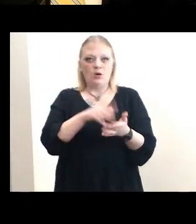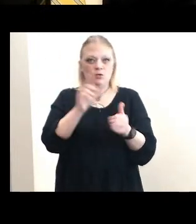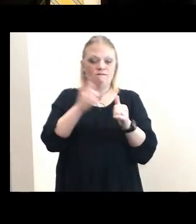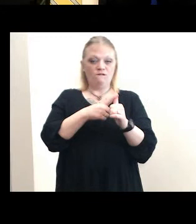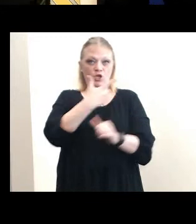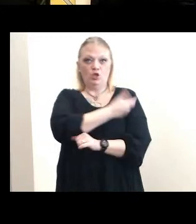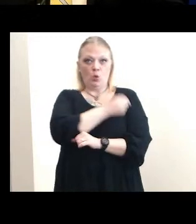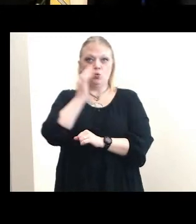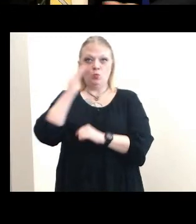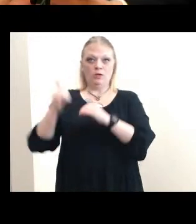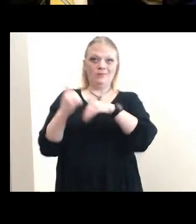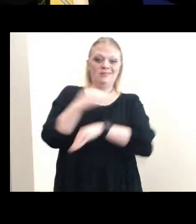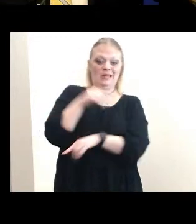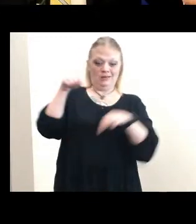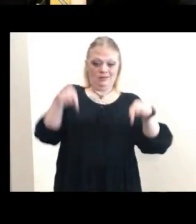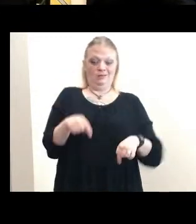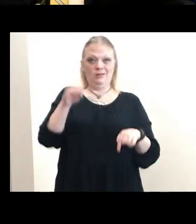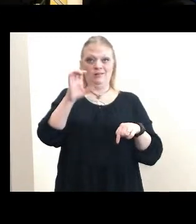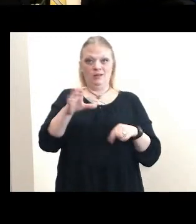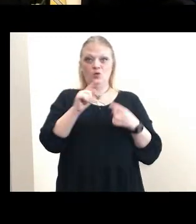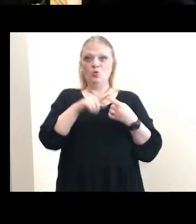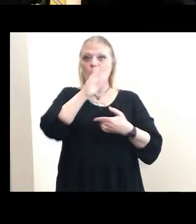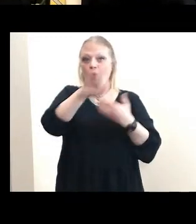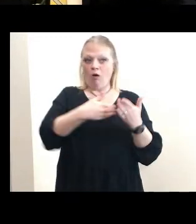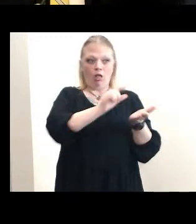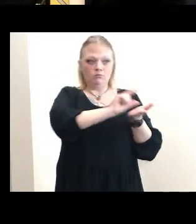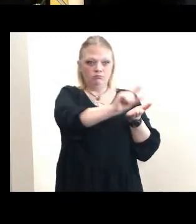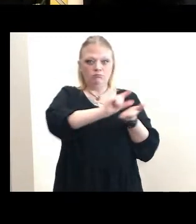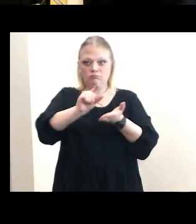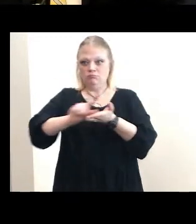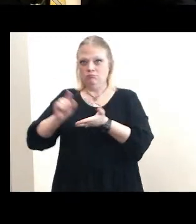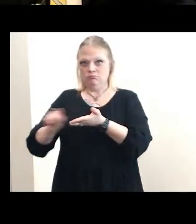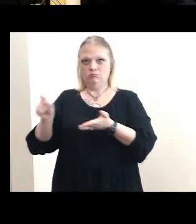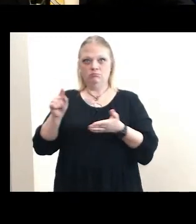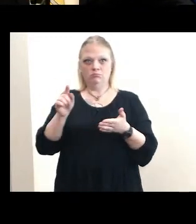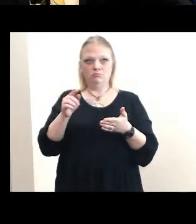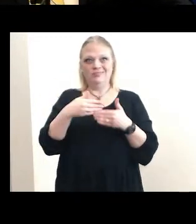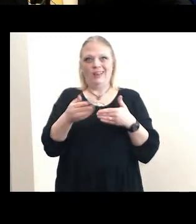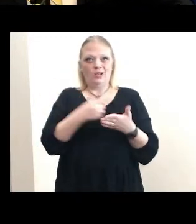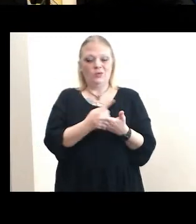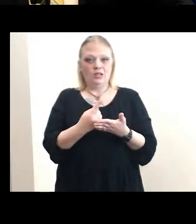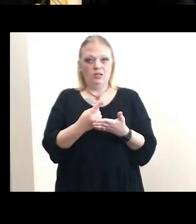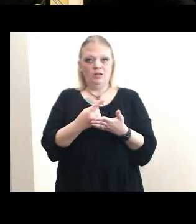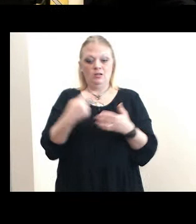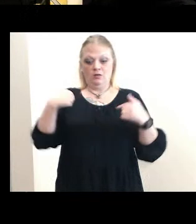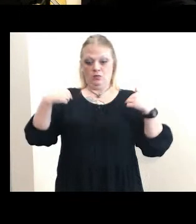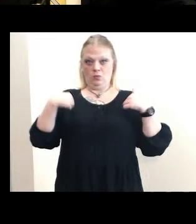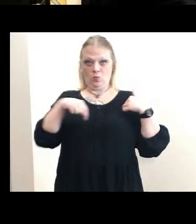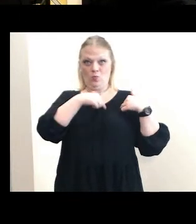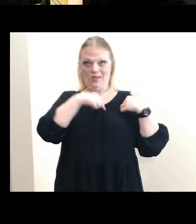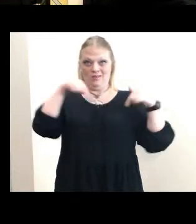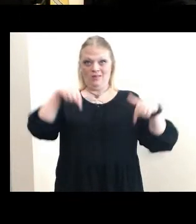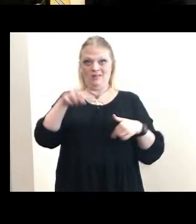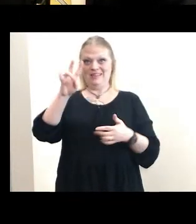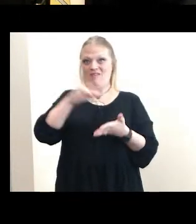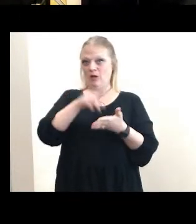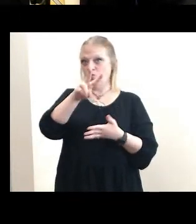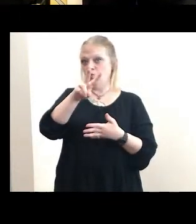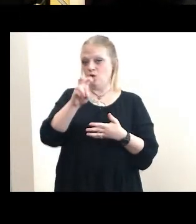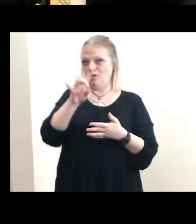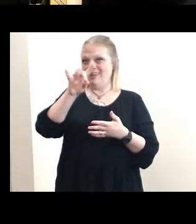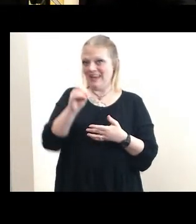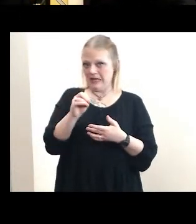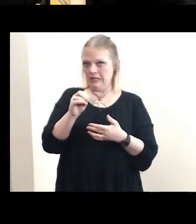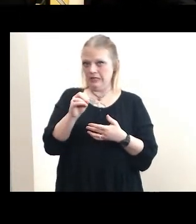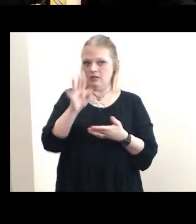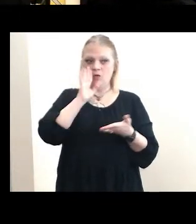to Erie County to all of the participants in the next week. We will be receiving 7,280 vaccine doses, which are to